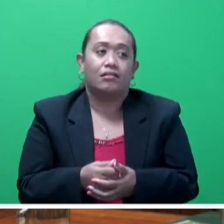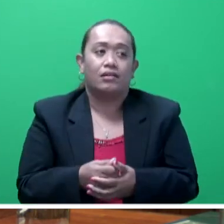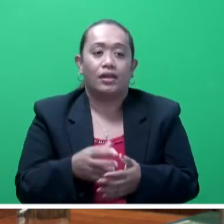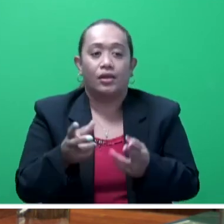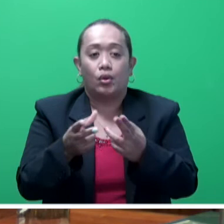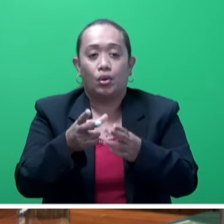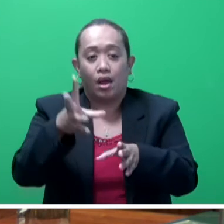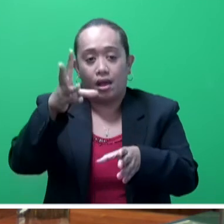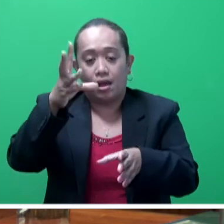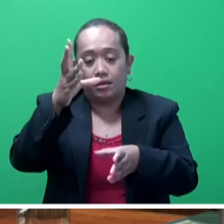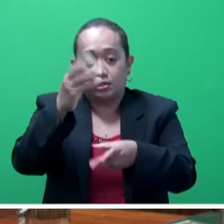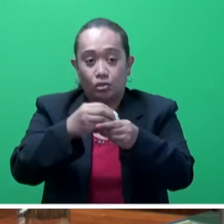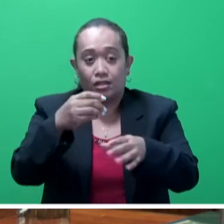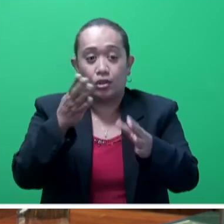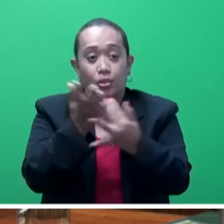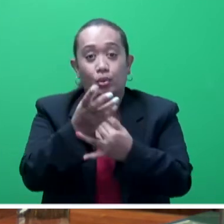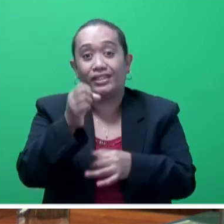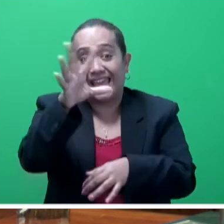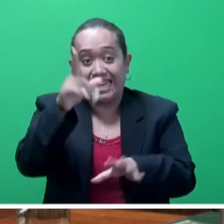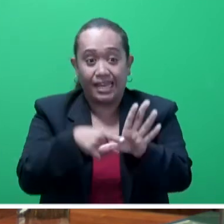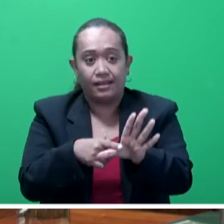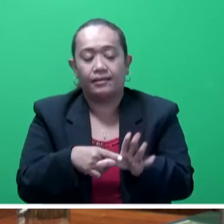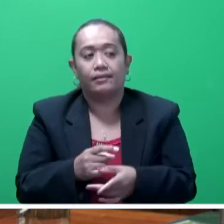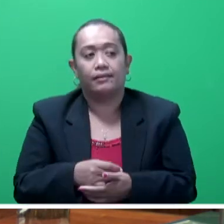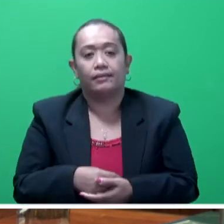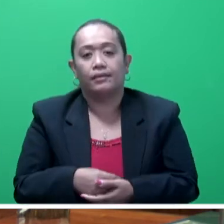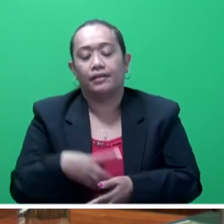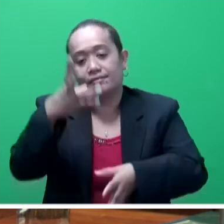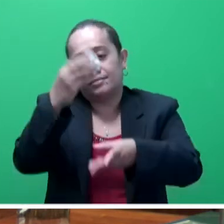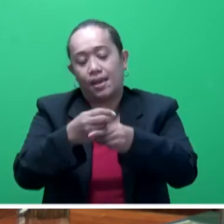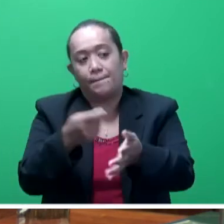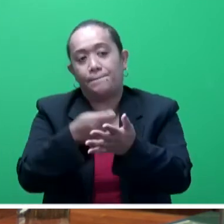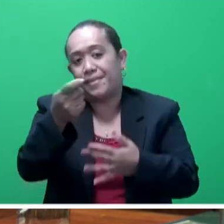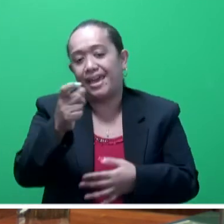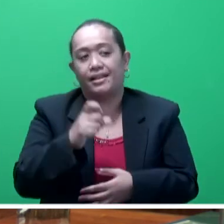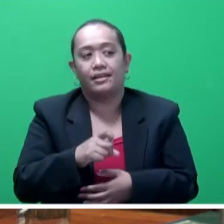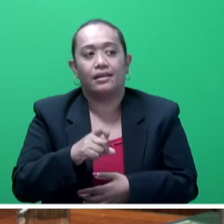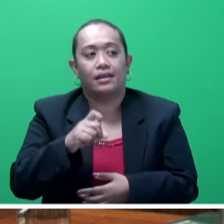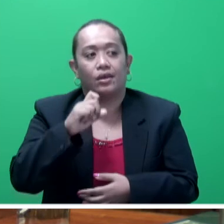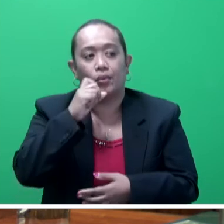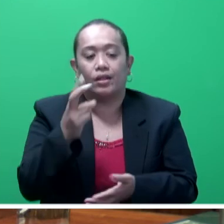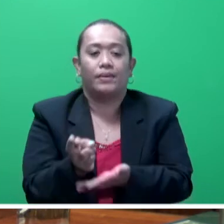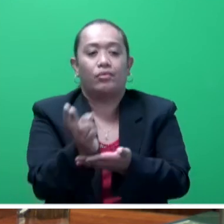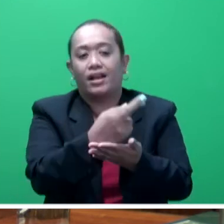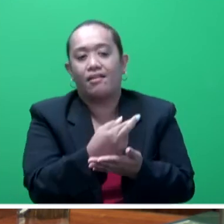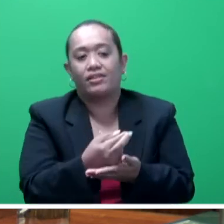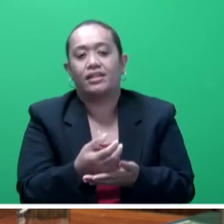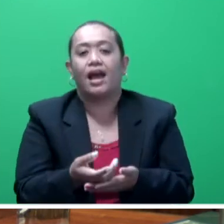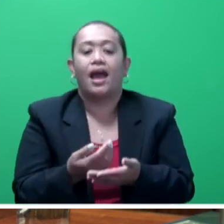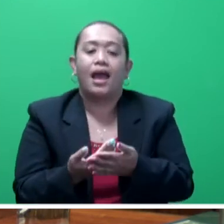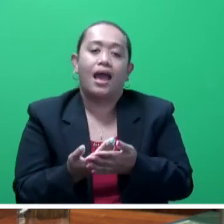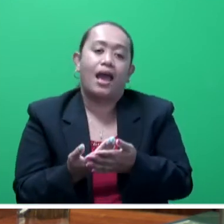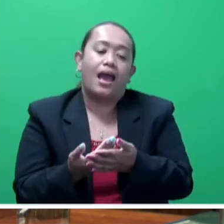years of receiving this assistance, then the total sum paid by Housing Authority is recovered under this program.